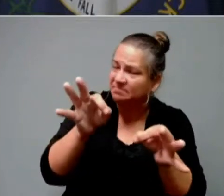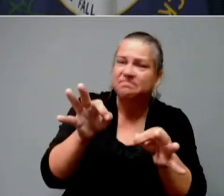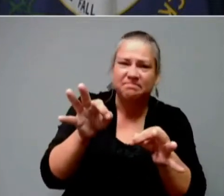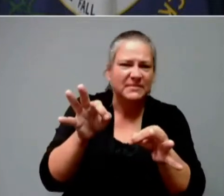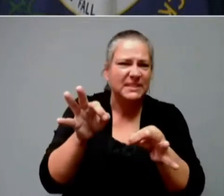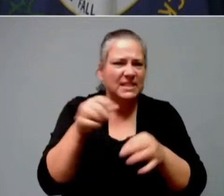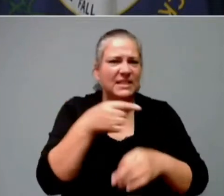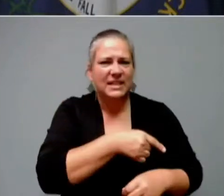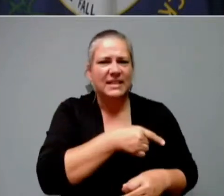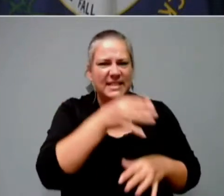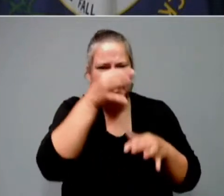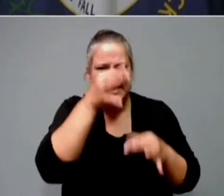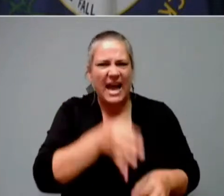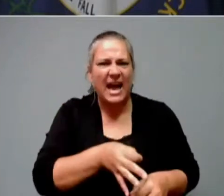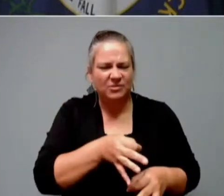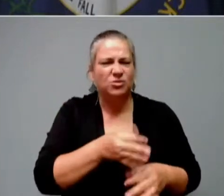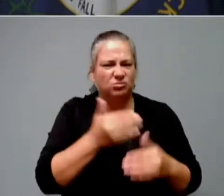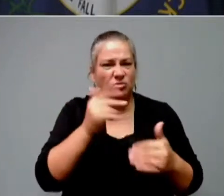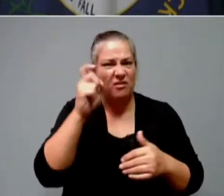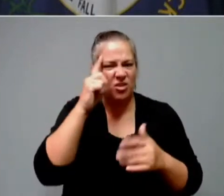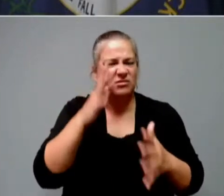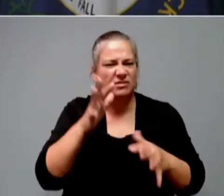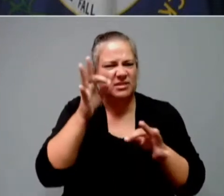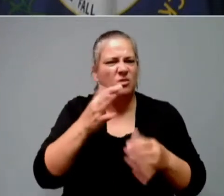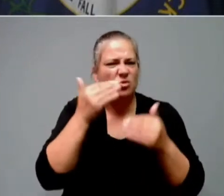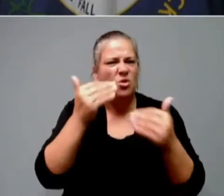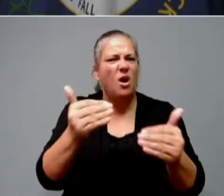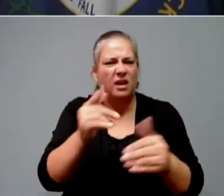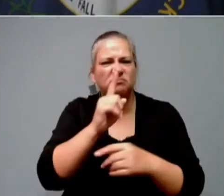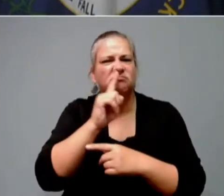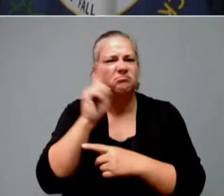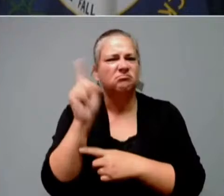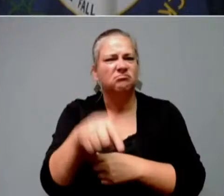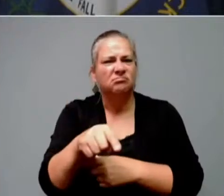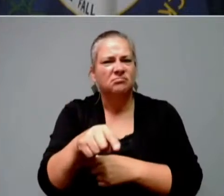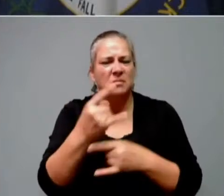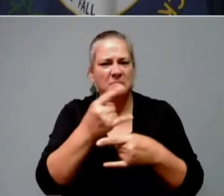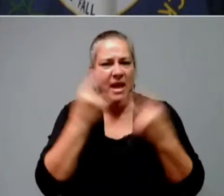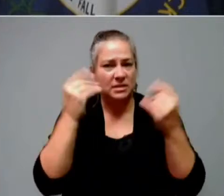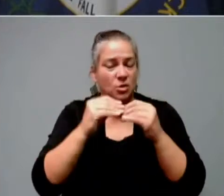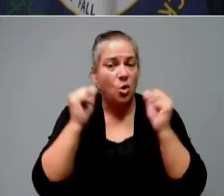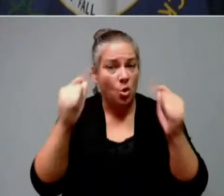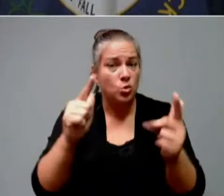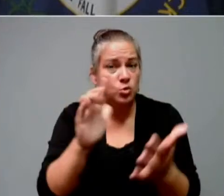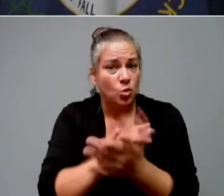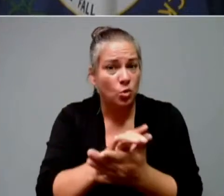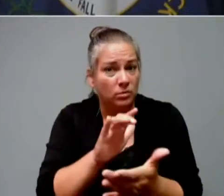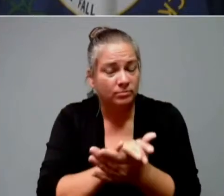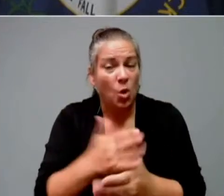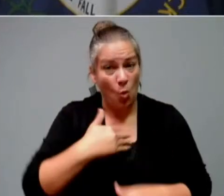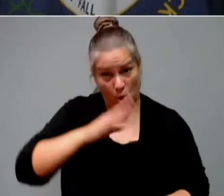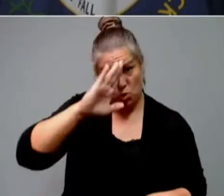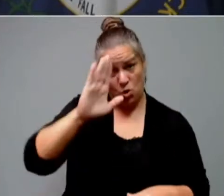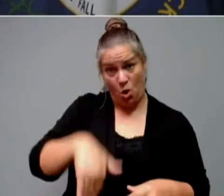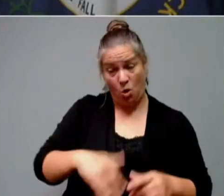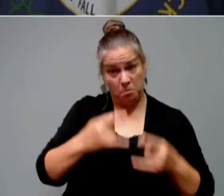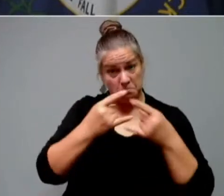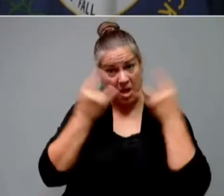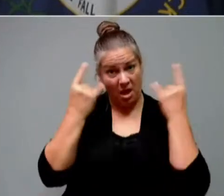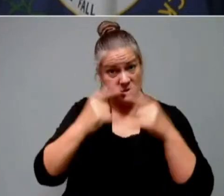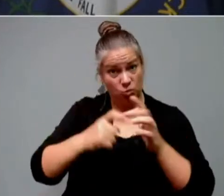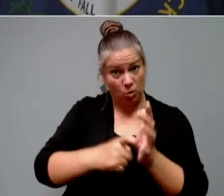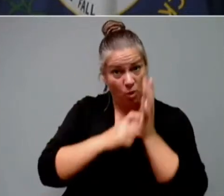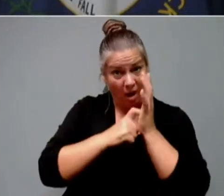face coverings in all of Kentucky's K through 12 schools. We know this is the right step to protect students and educators